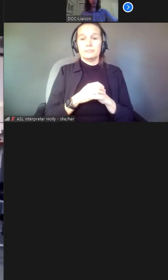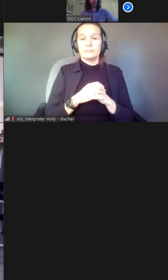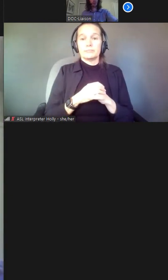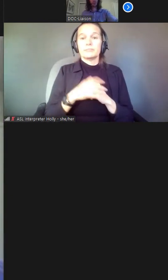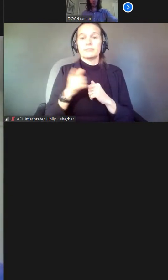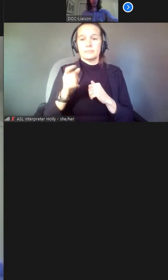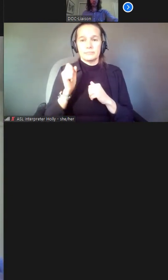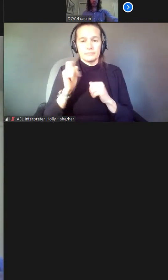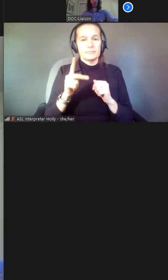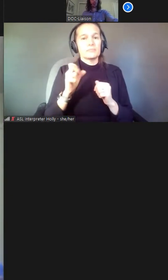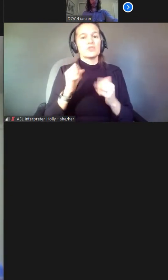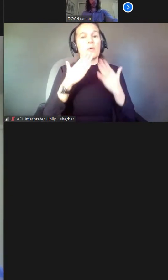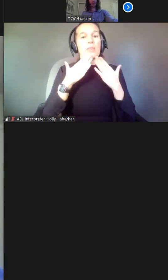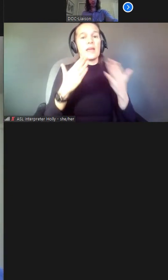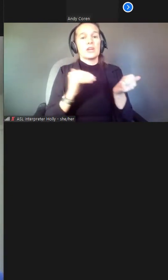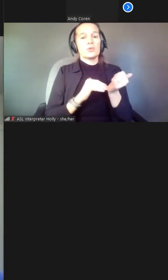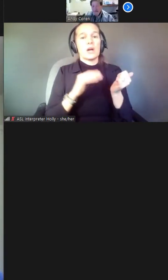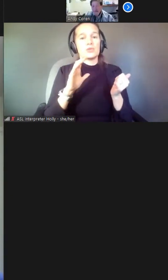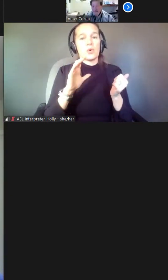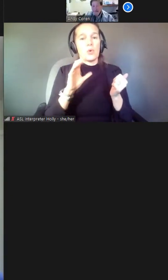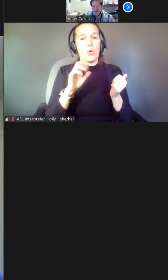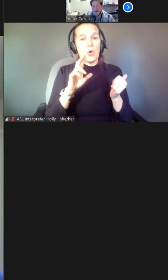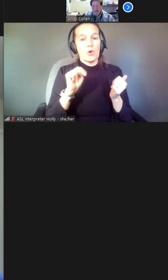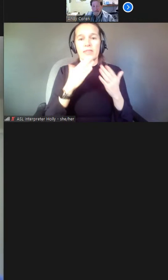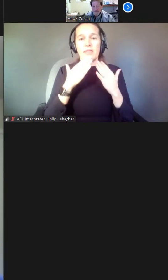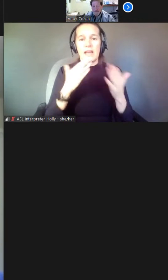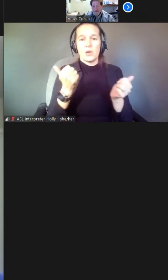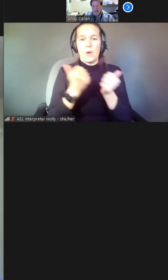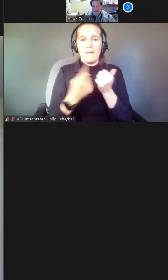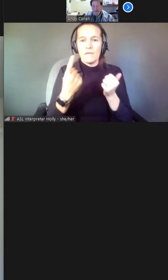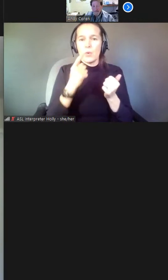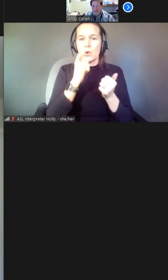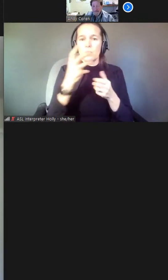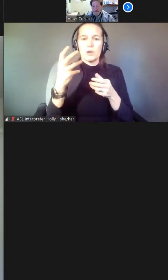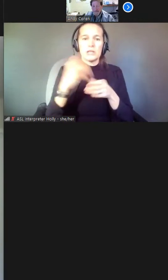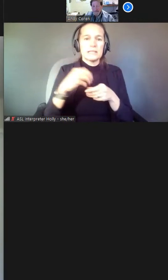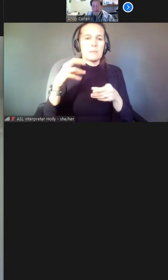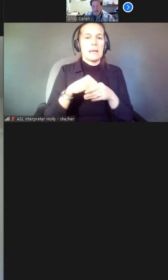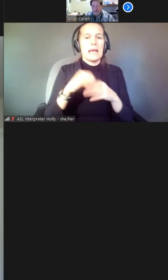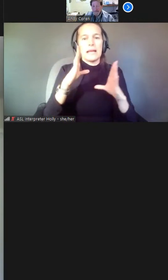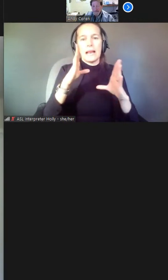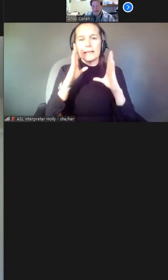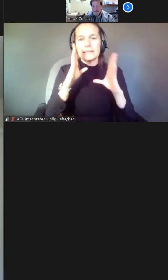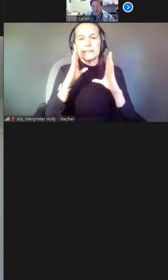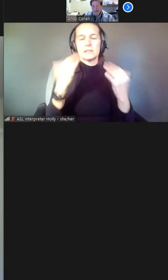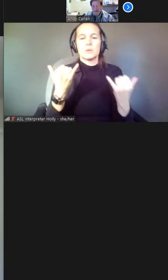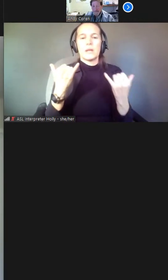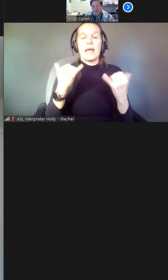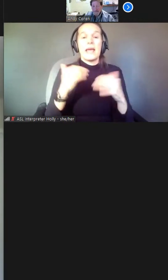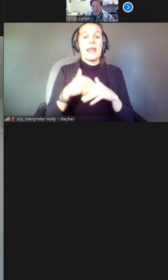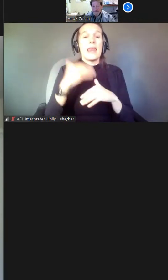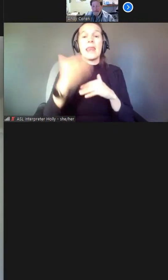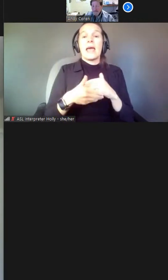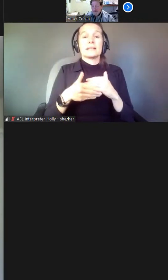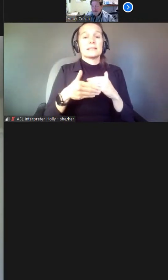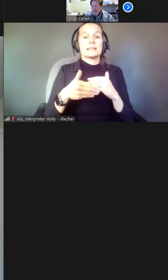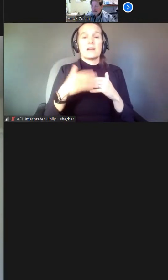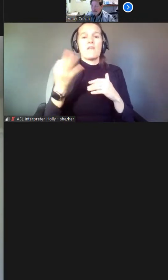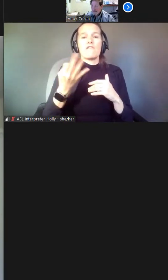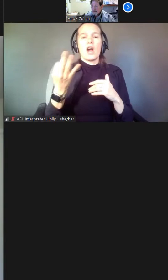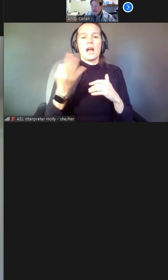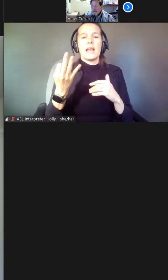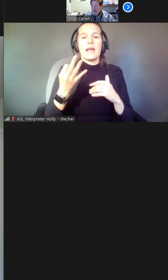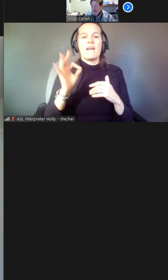All right. Well, thank you, Dr. Coren. Thank you, everyone who participated and listened in today. The next one on the schedule is